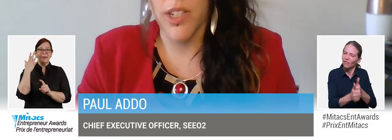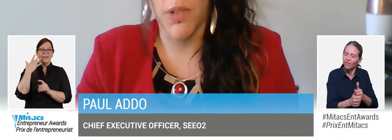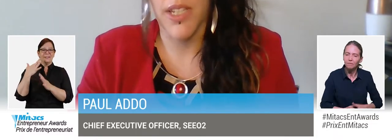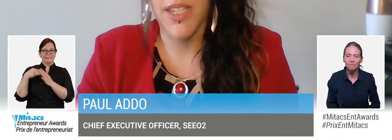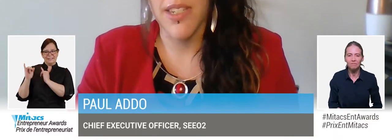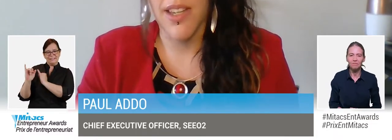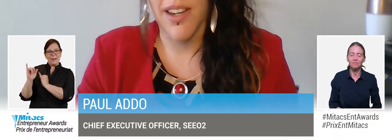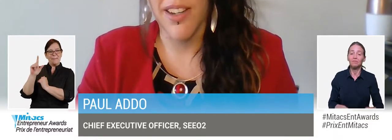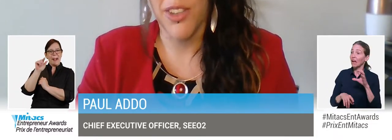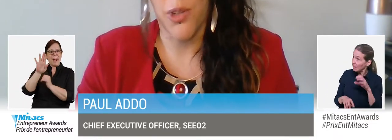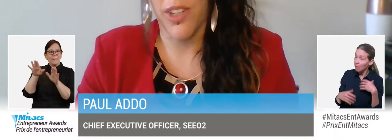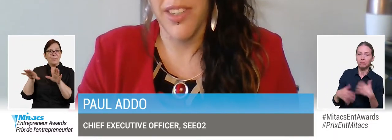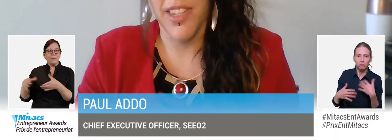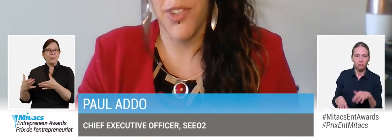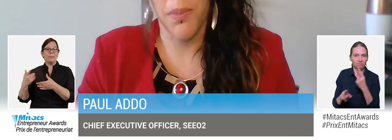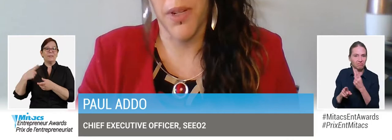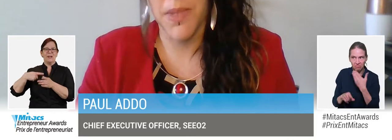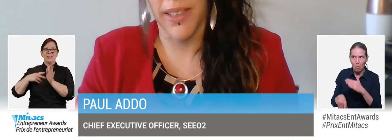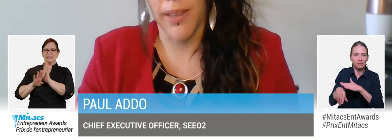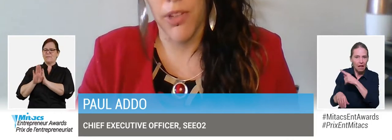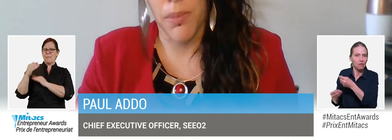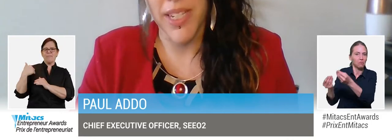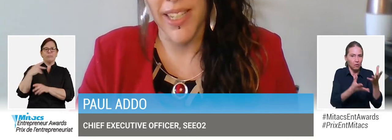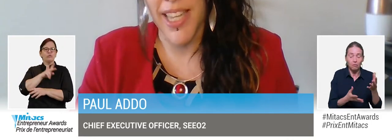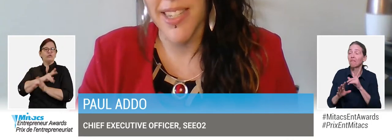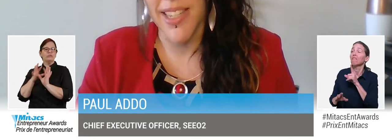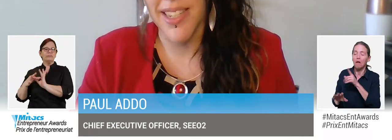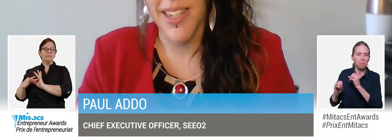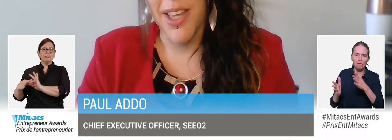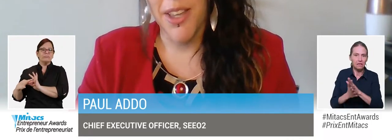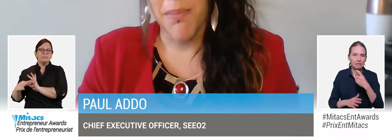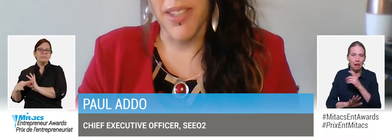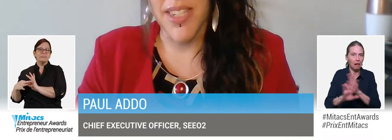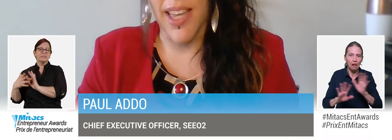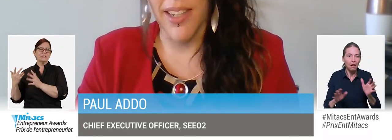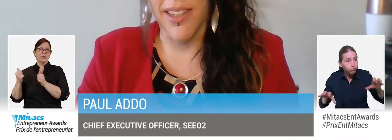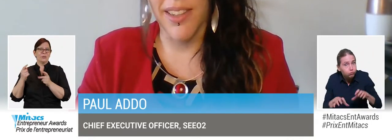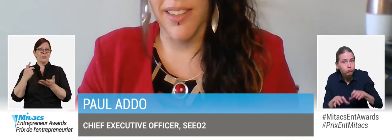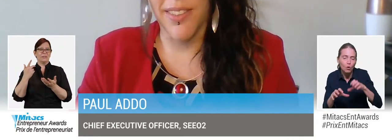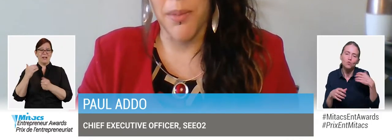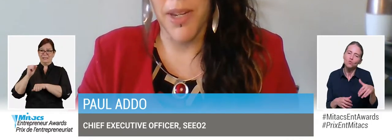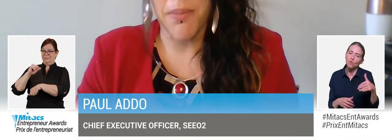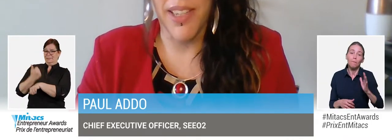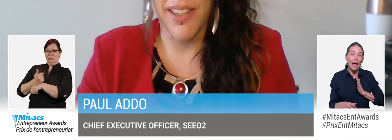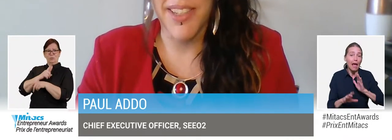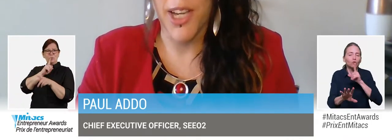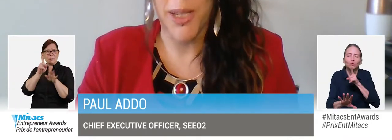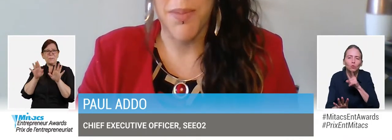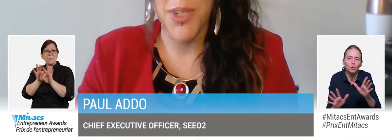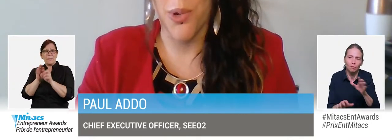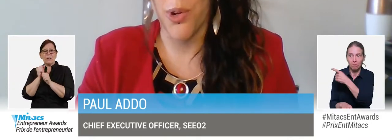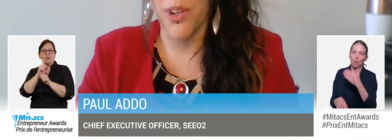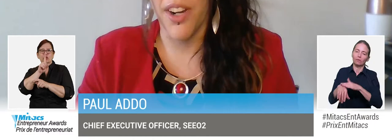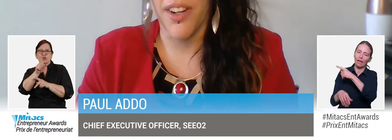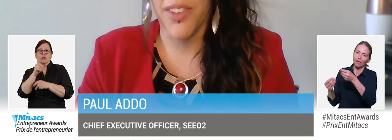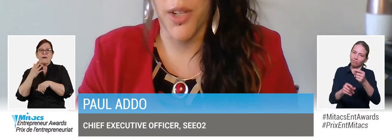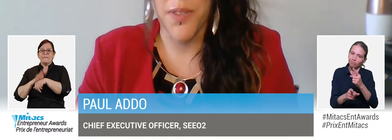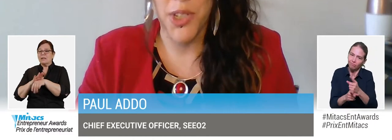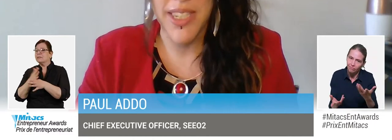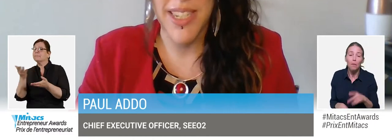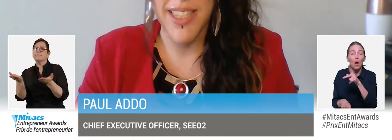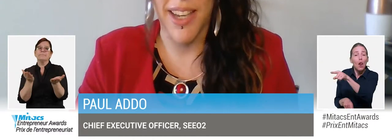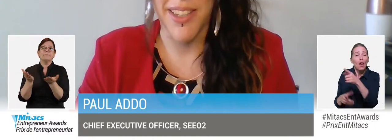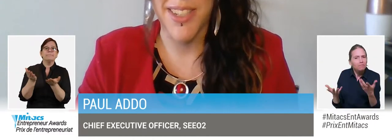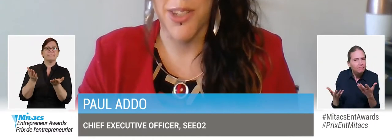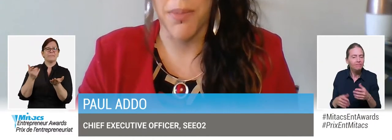objectives, what do you want, is your main objective, commercialize it. Because then there may be times or